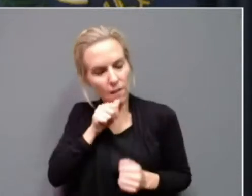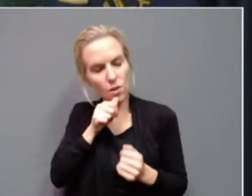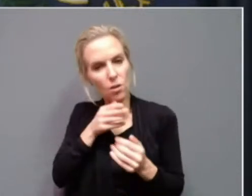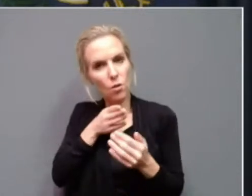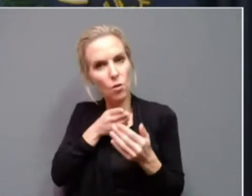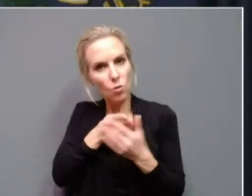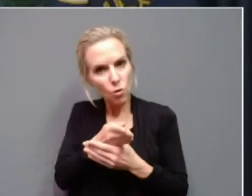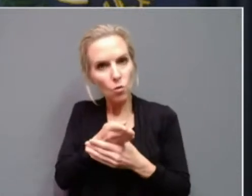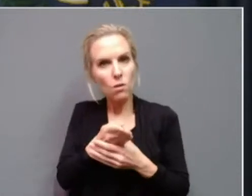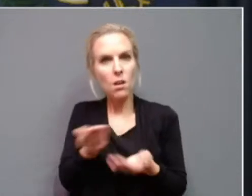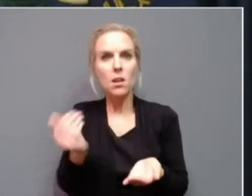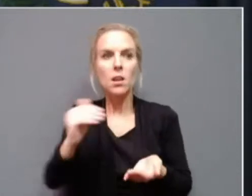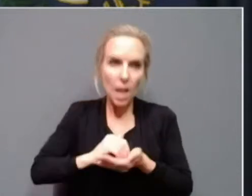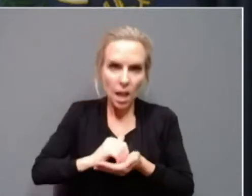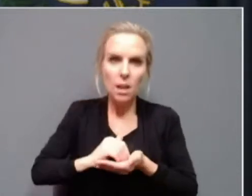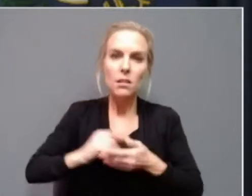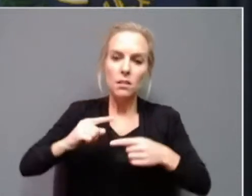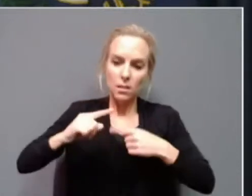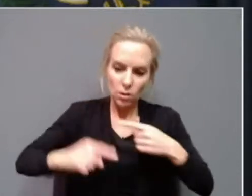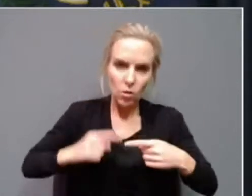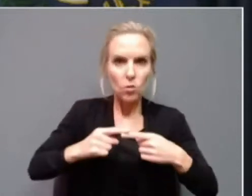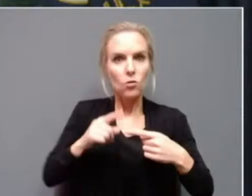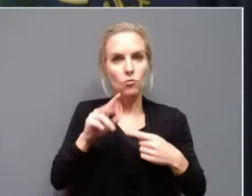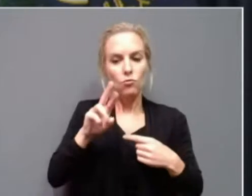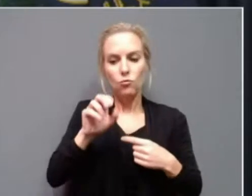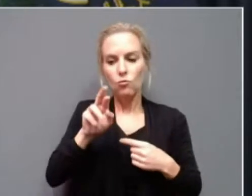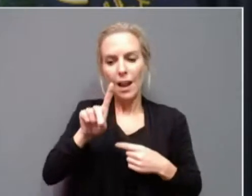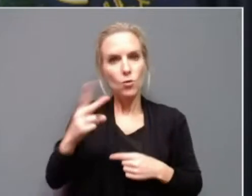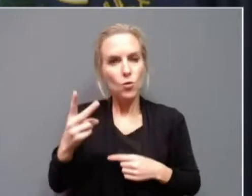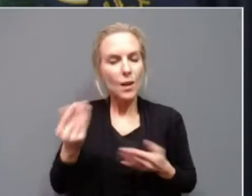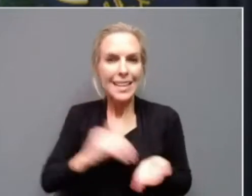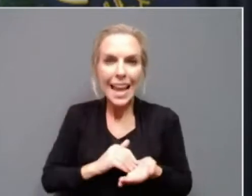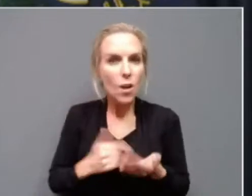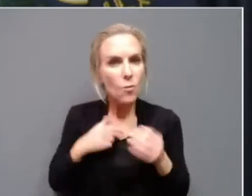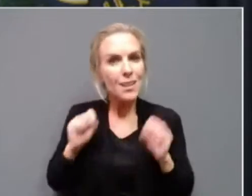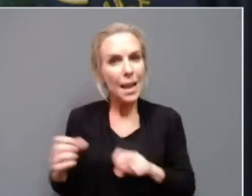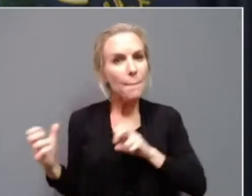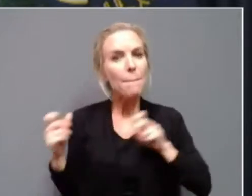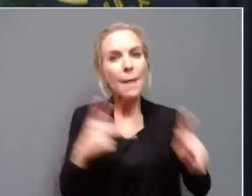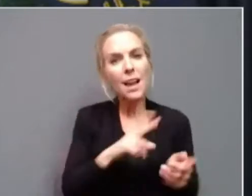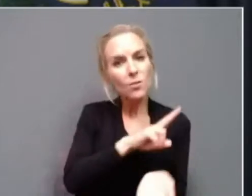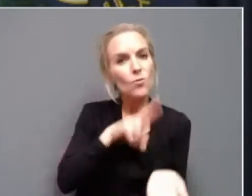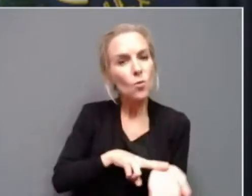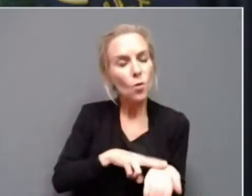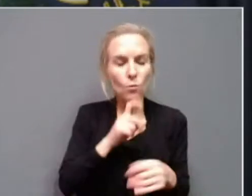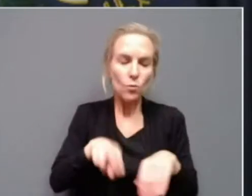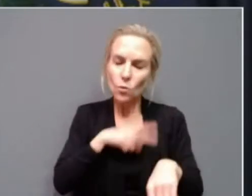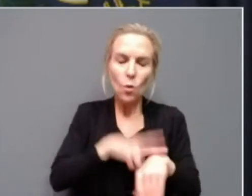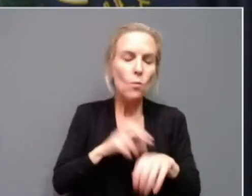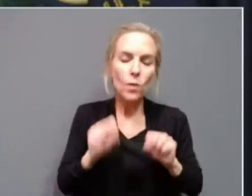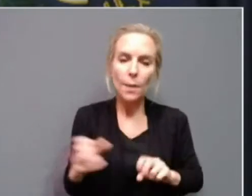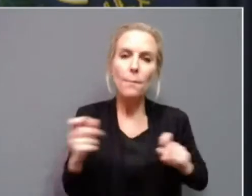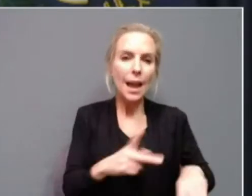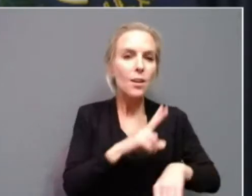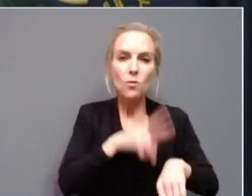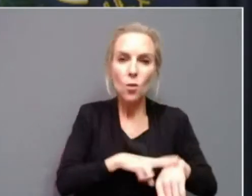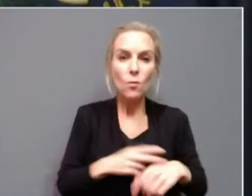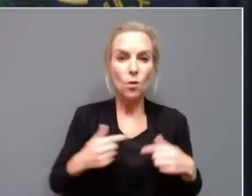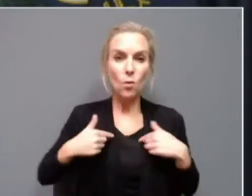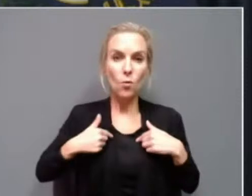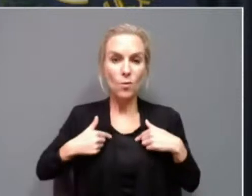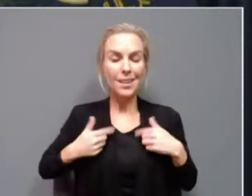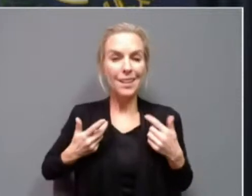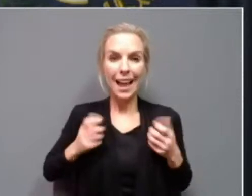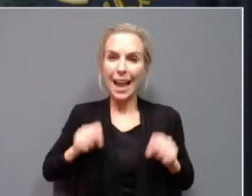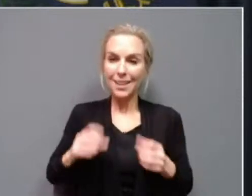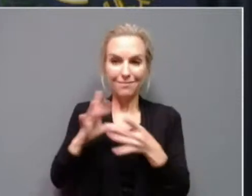of this. We can get back to normal. And I can speak for the healthcare community around the Commonwealth,